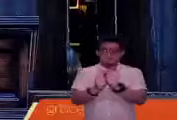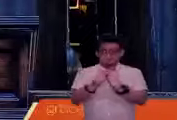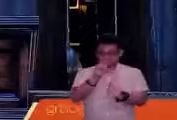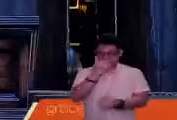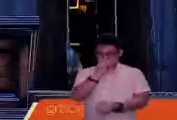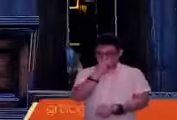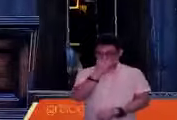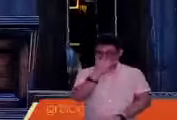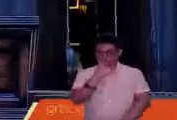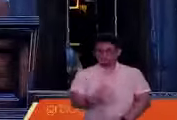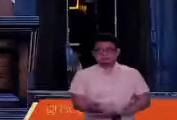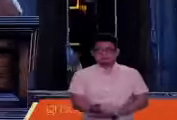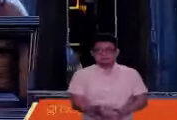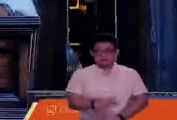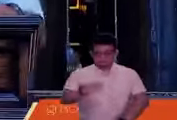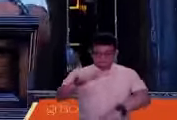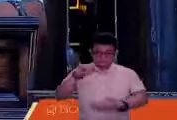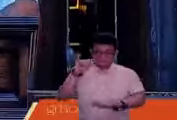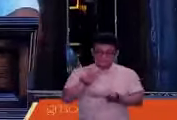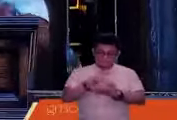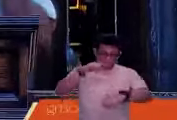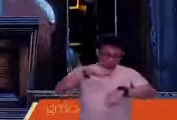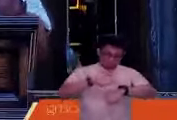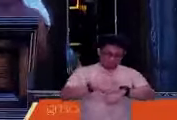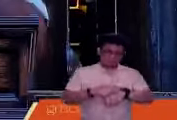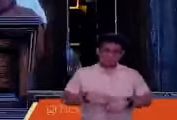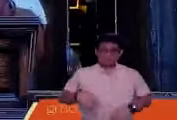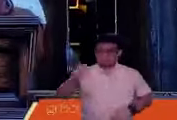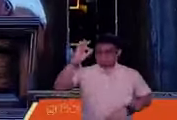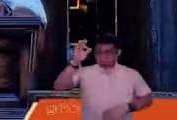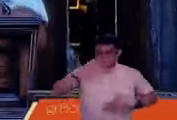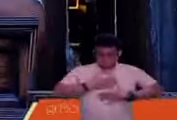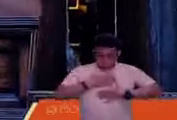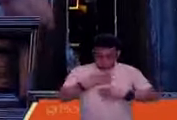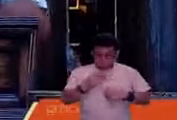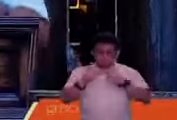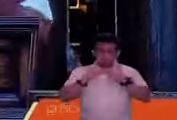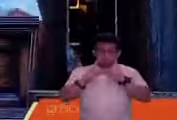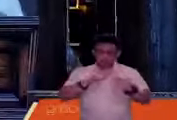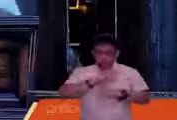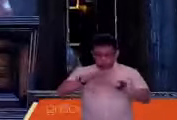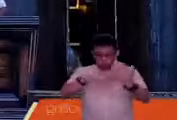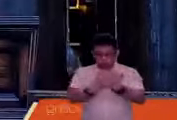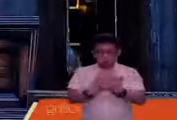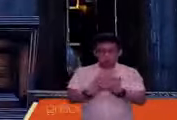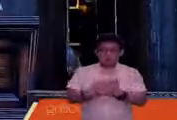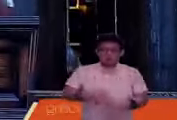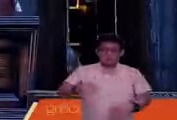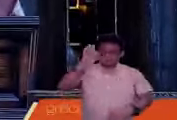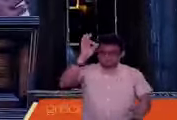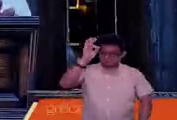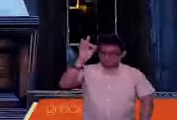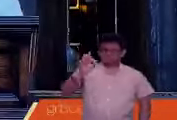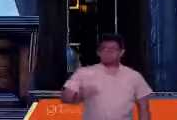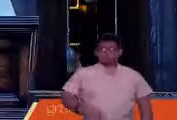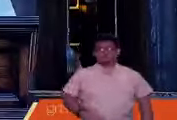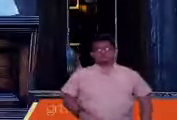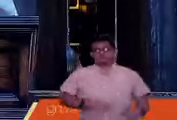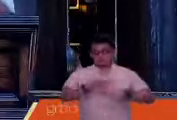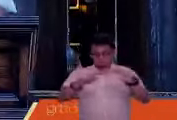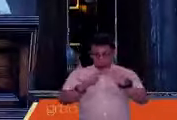talk about the ministry. And during that time, mga kaigsoonan, I like to talk to all the pastors, especially to my fellow